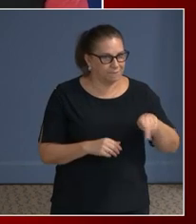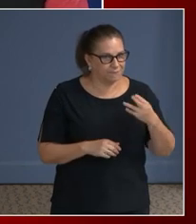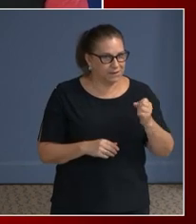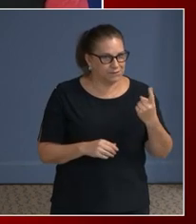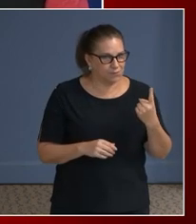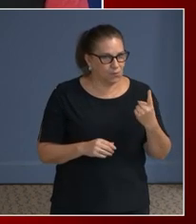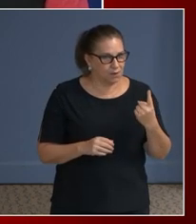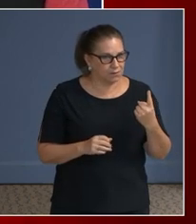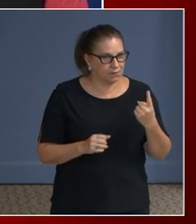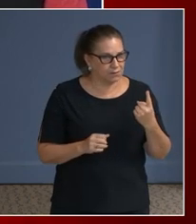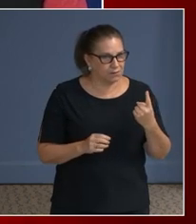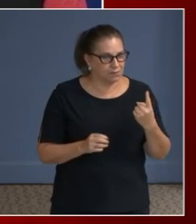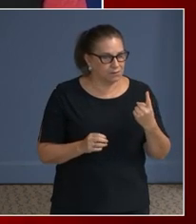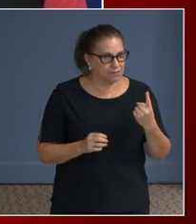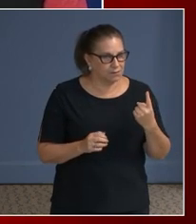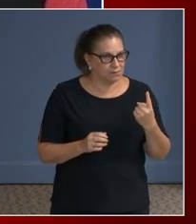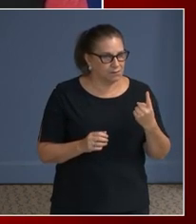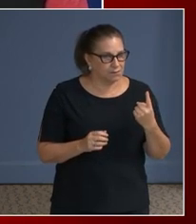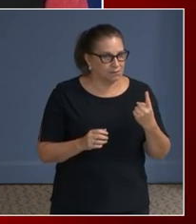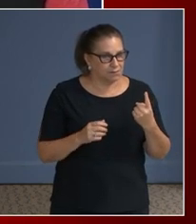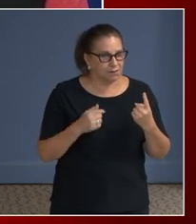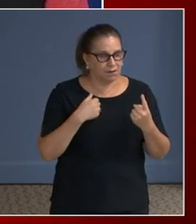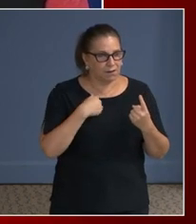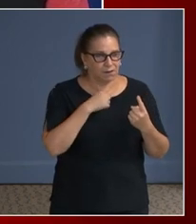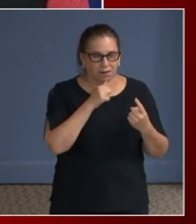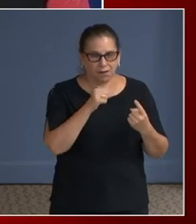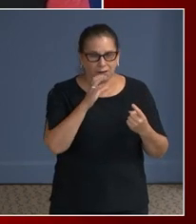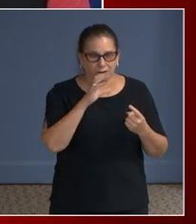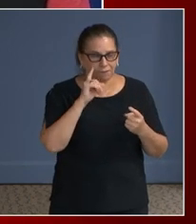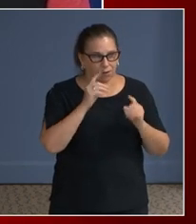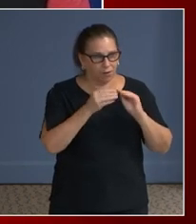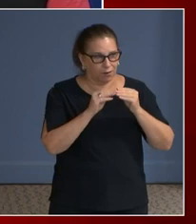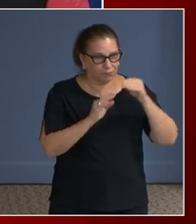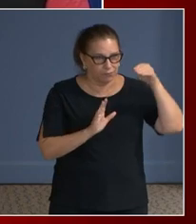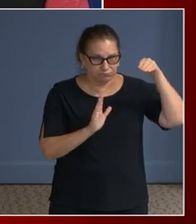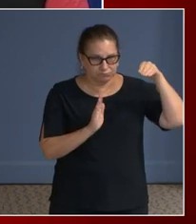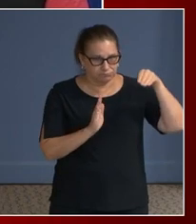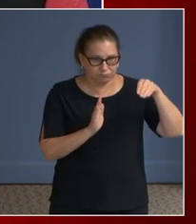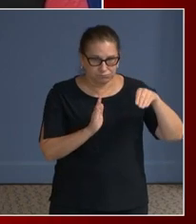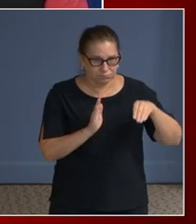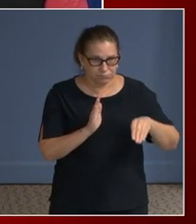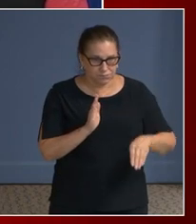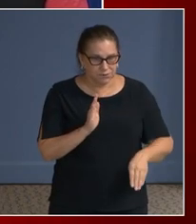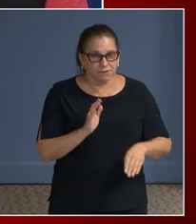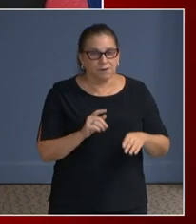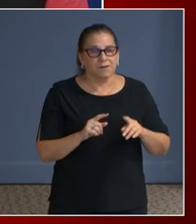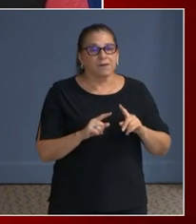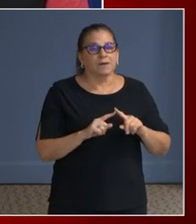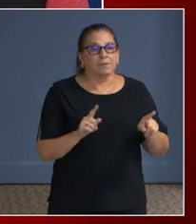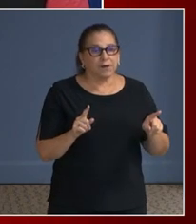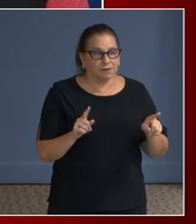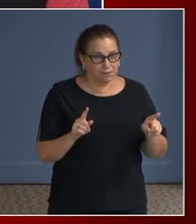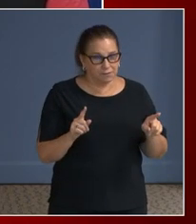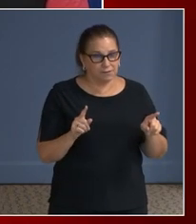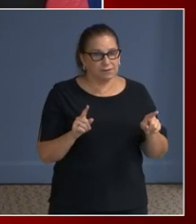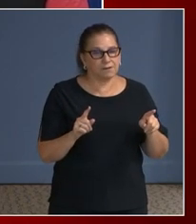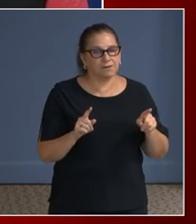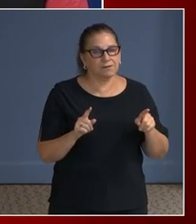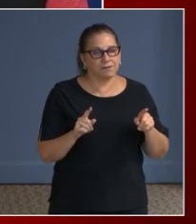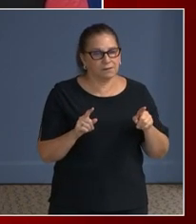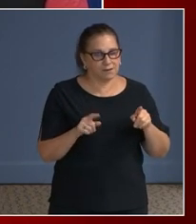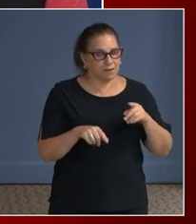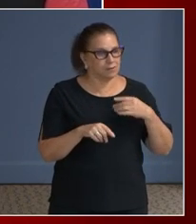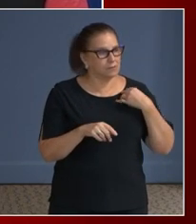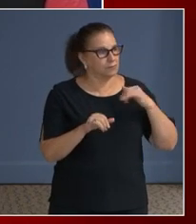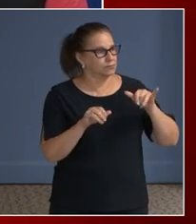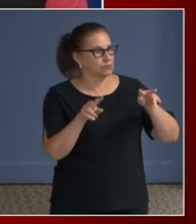only looking for declines in the number of cases that we see on a daily basis, but because we're looking at the nature of those